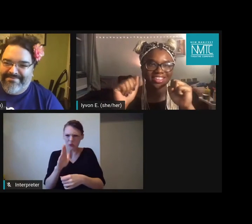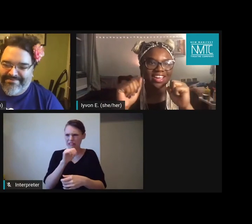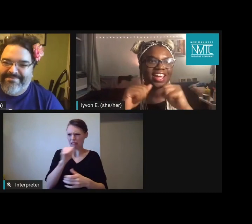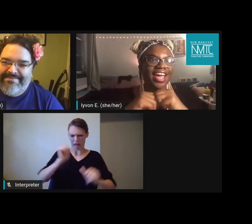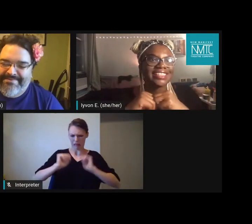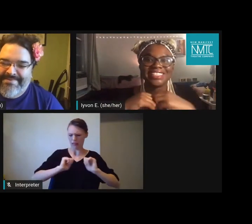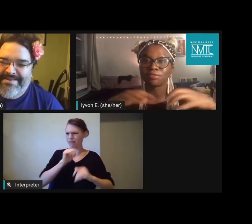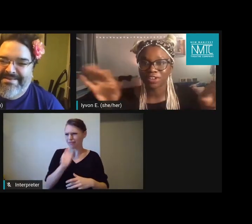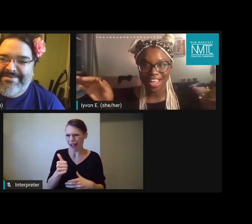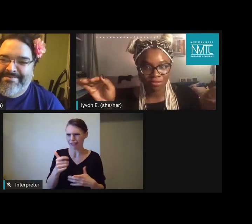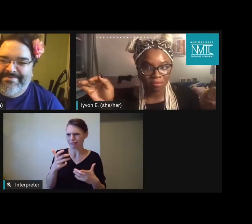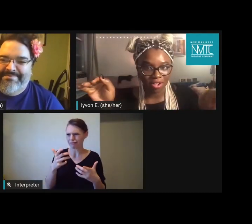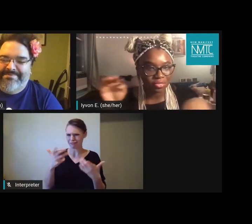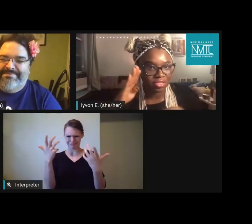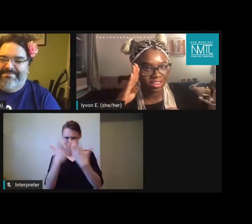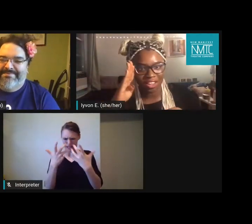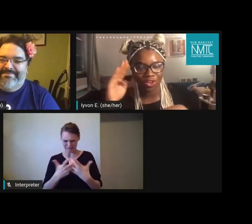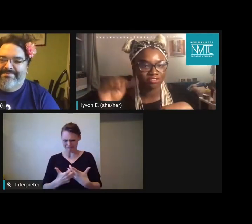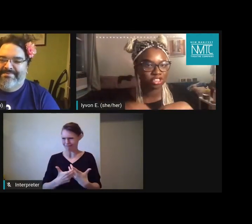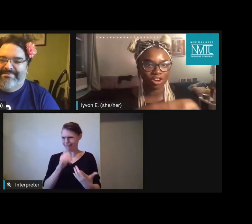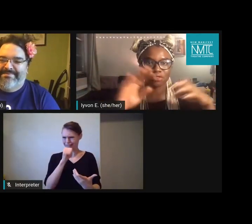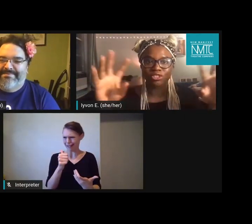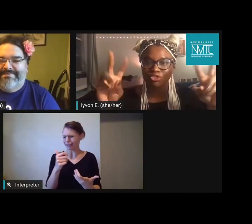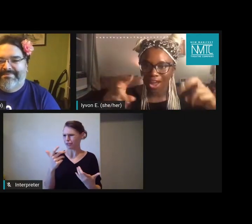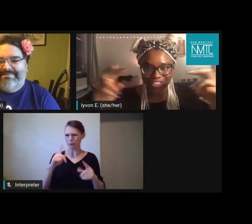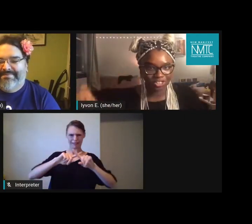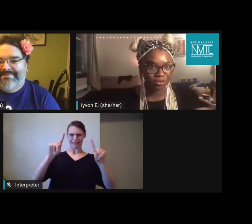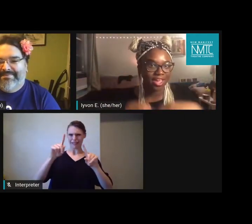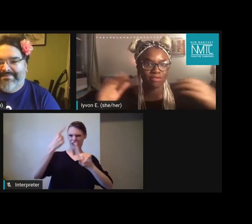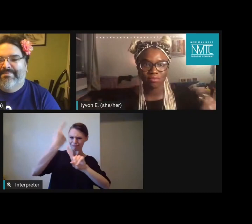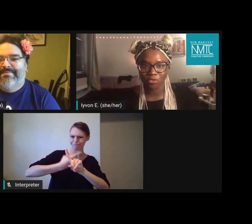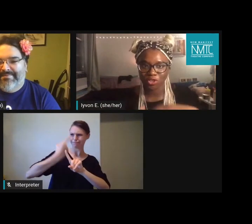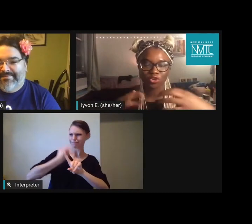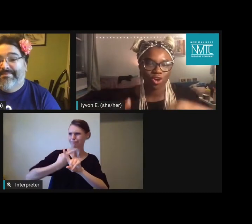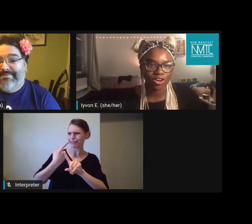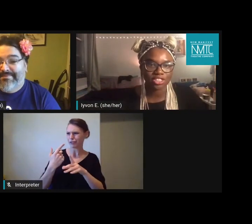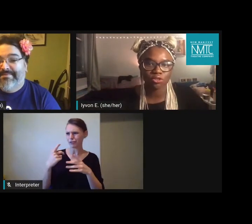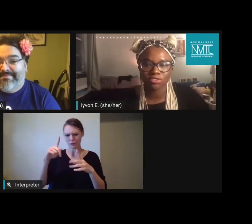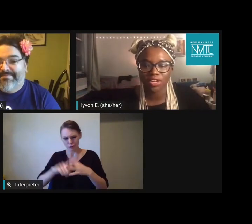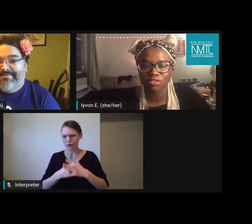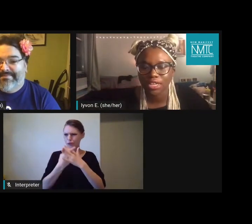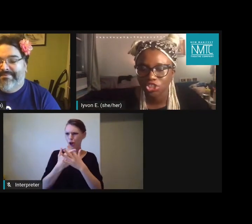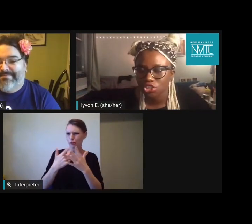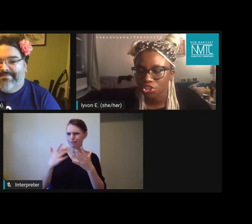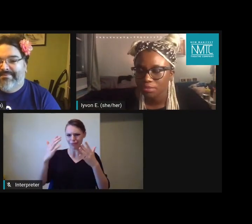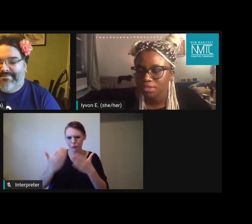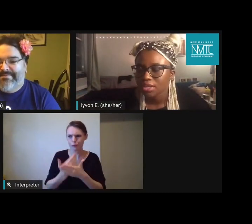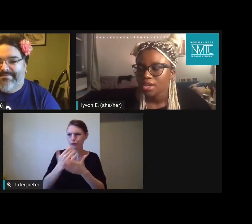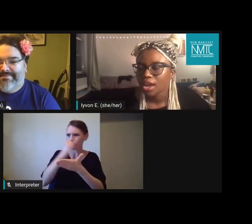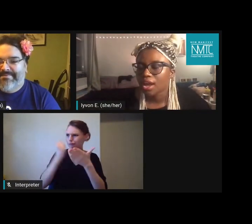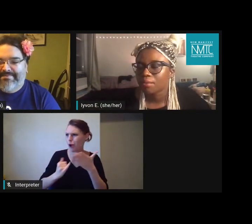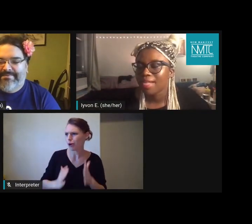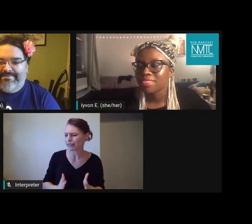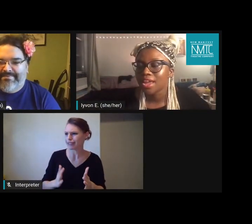a box. It's different every month. Like, you have to start from scratch in a way every month with a new artist, cultivating